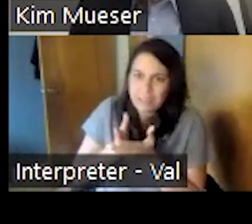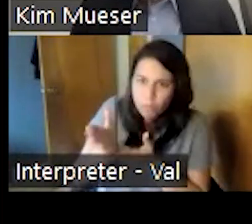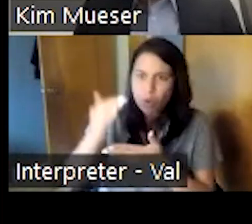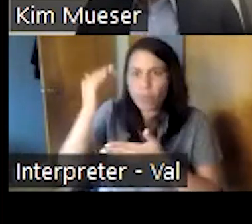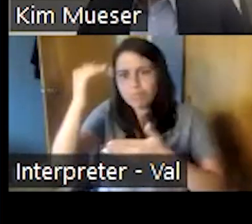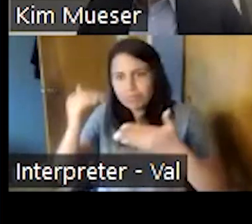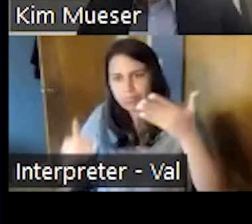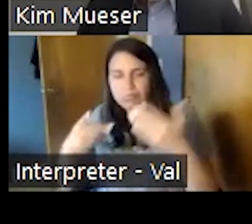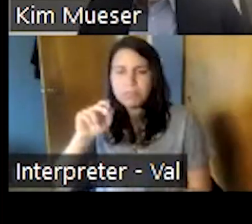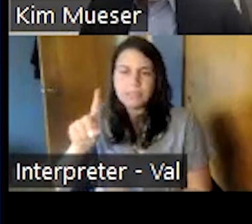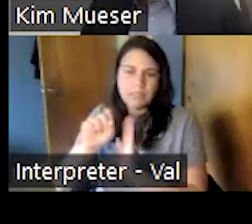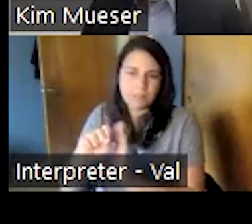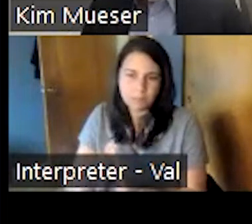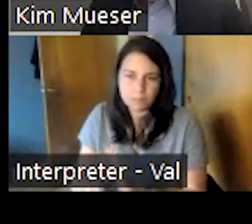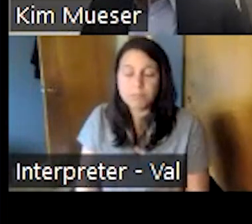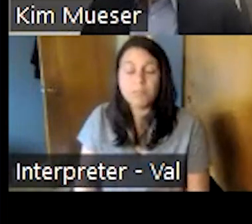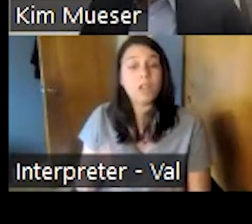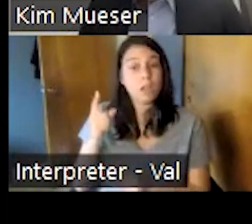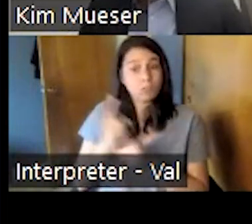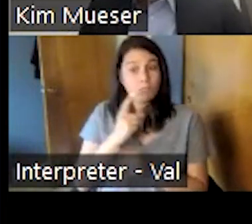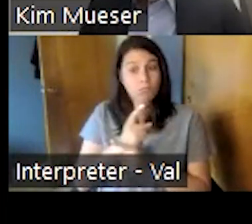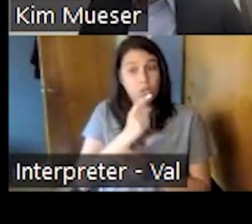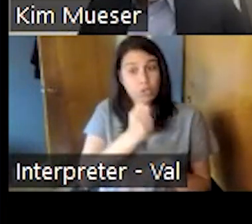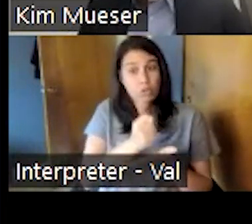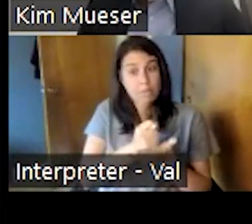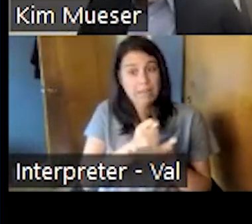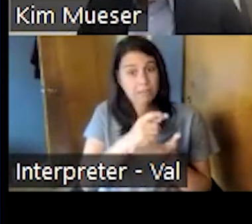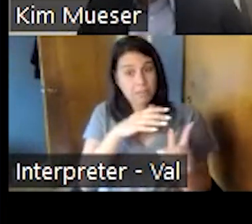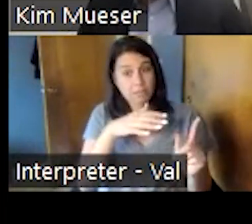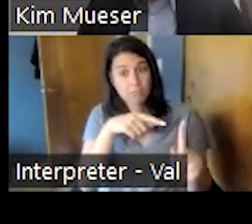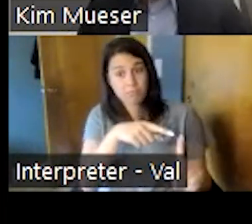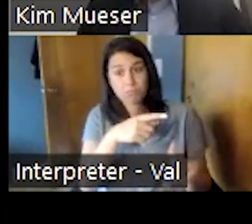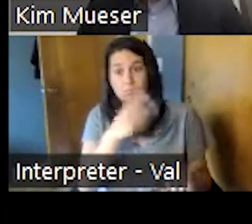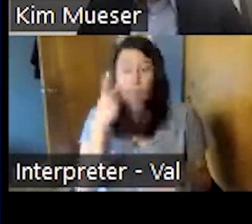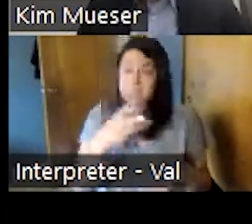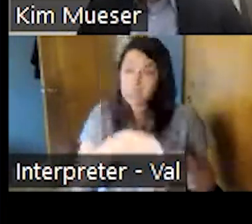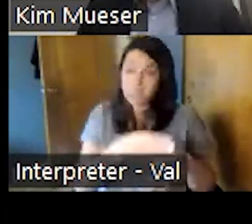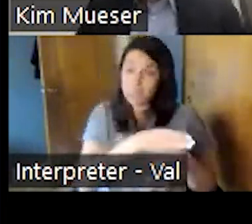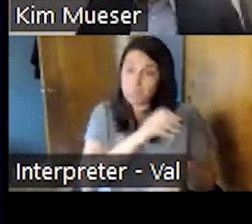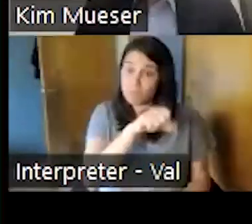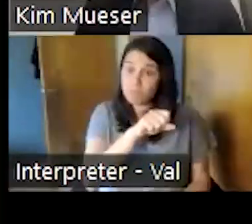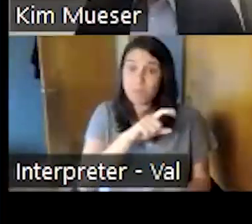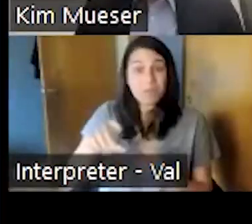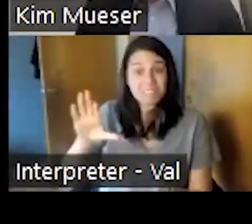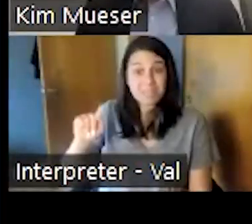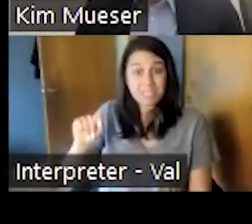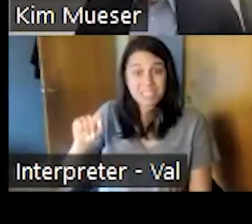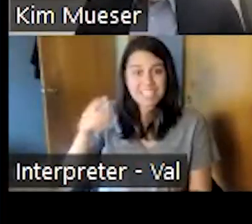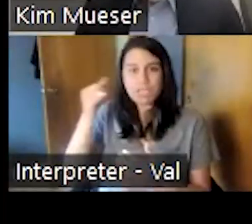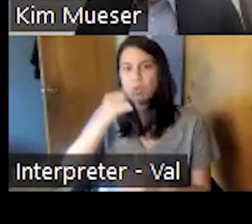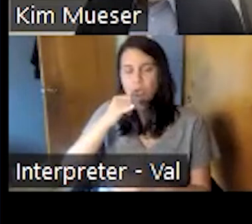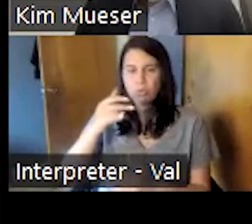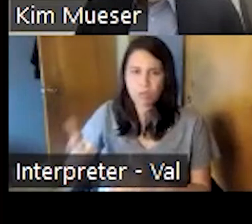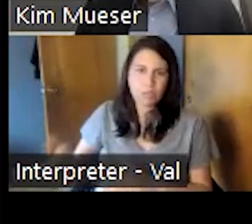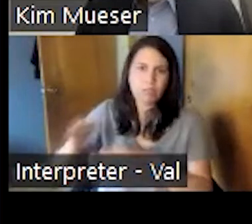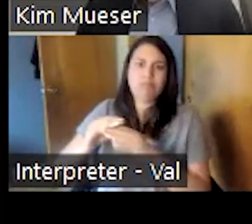can see is that the usual treatment condition improved over time, but that the CBT program improved considerably more than